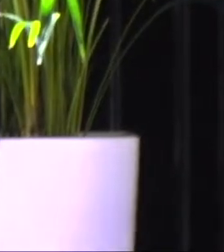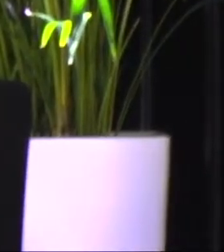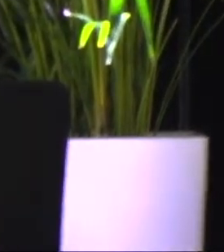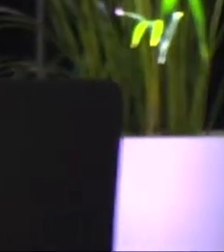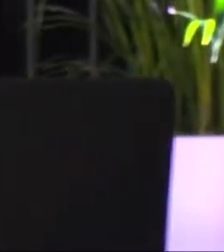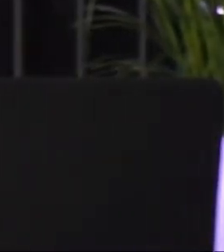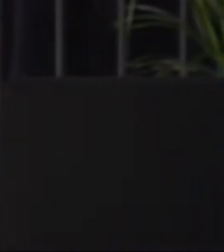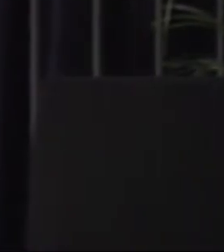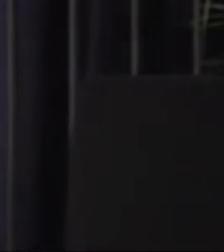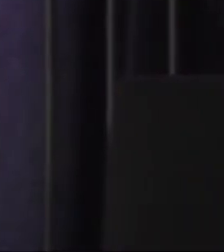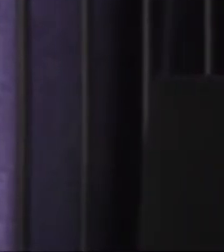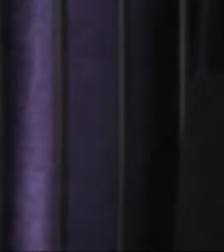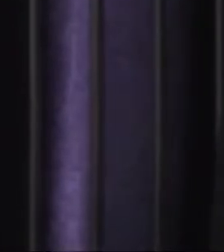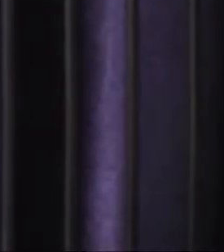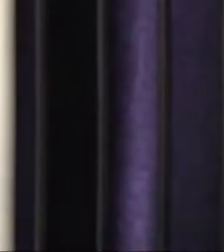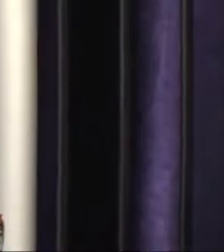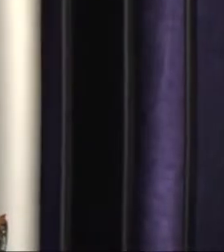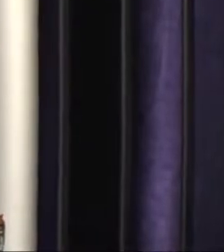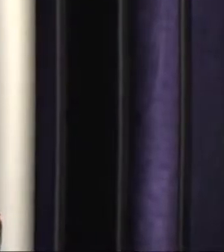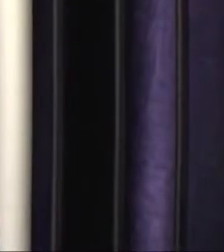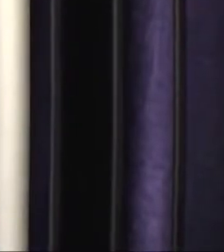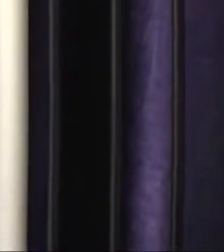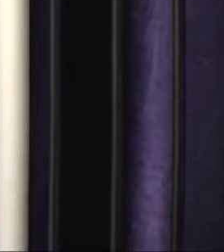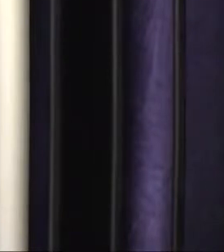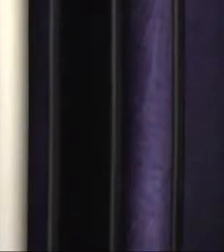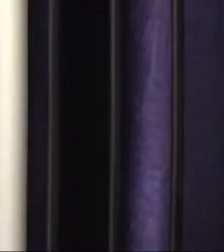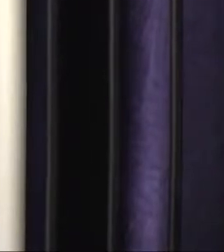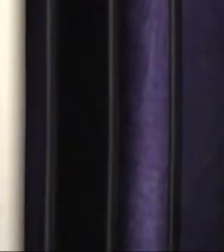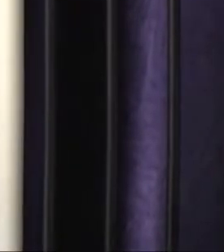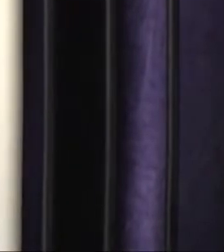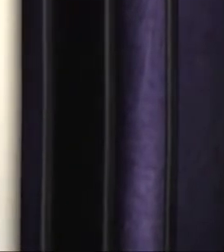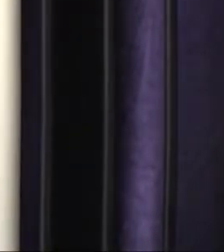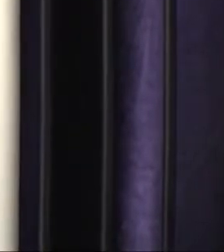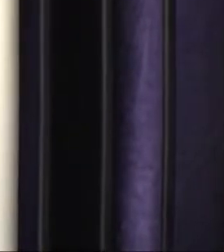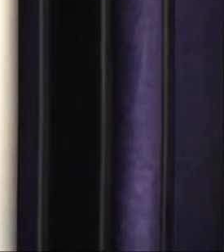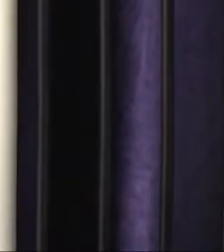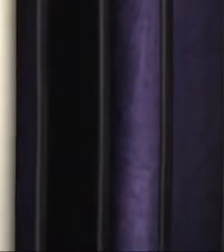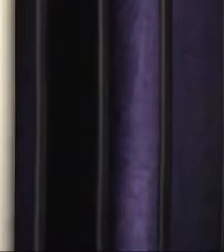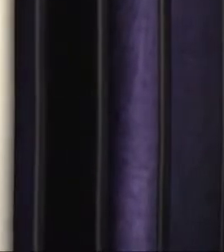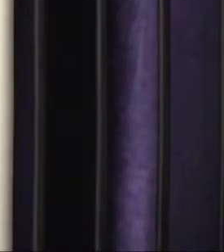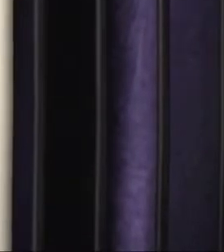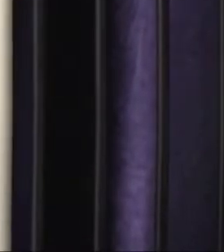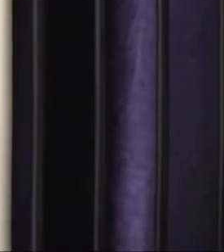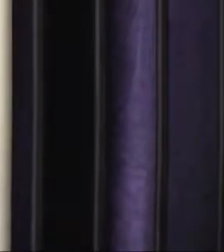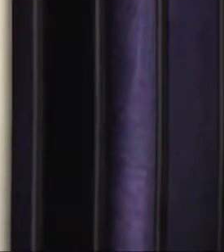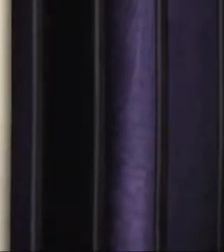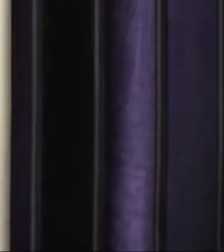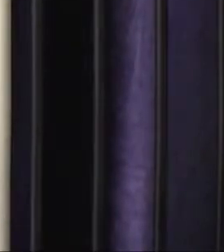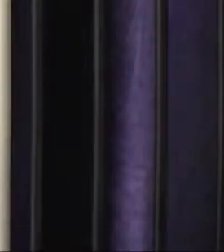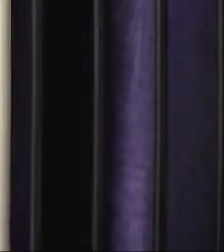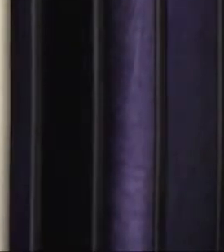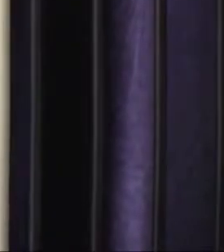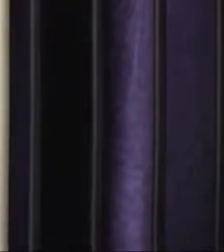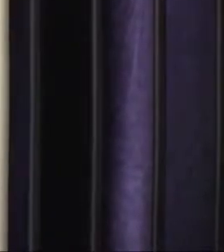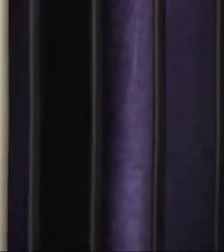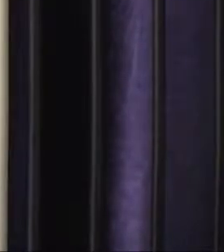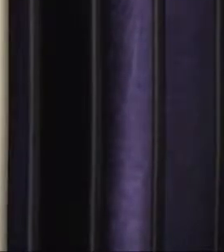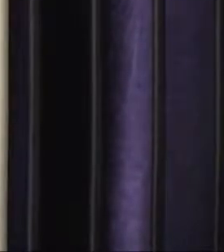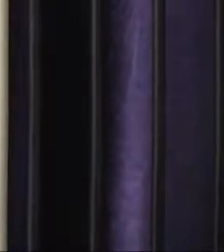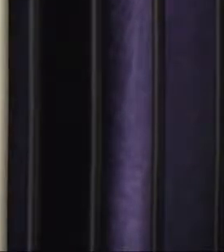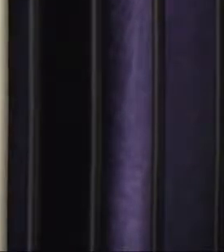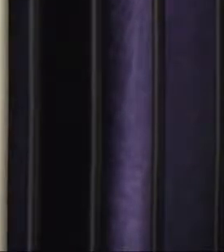because it's a song that keeps encouraging myself. I wrote this song called Gotta Stay Up. So if everybody would just sit up to